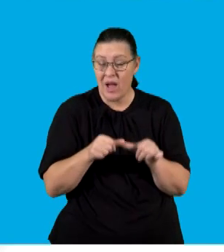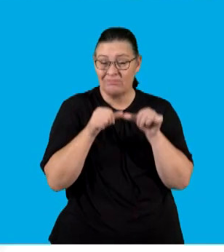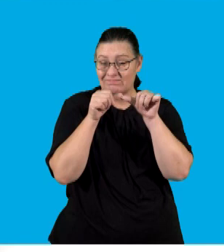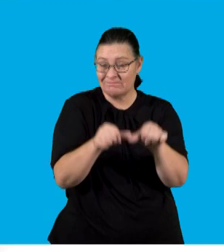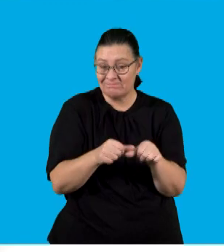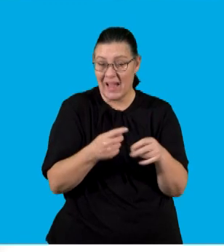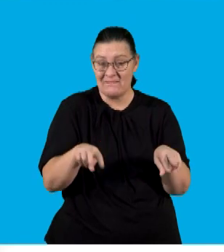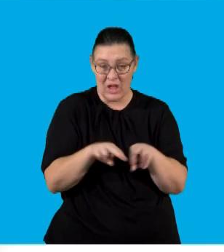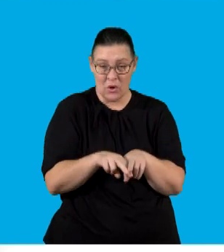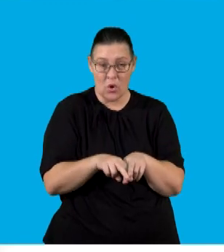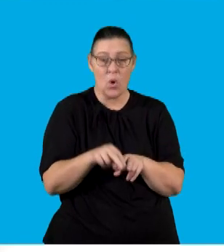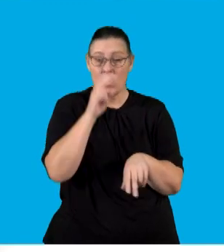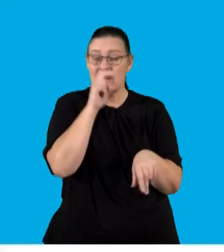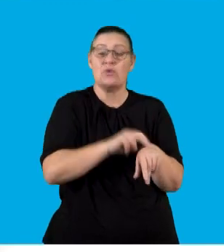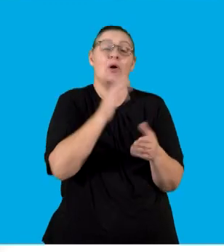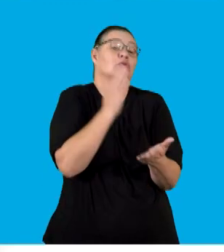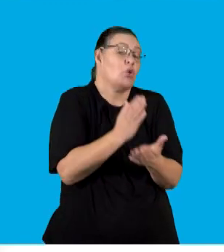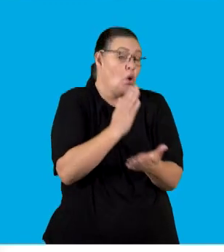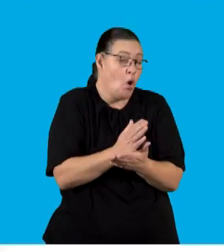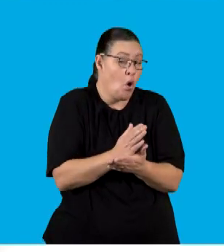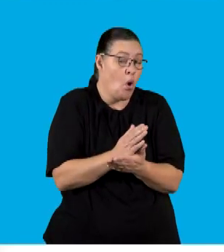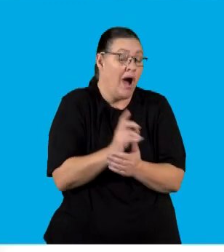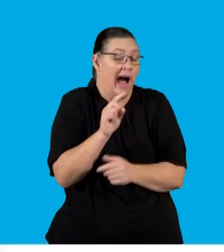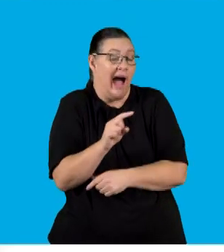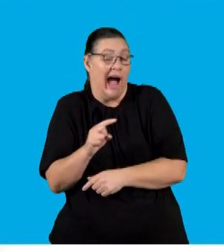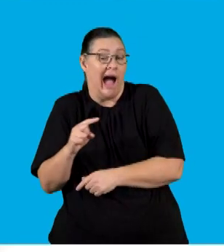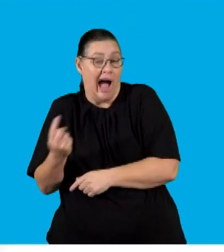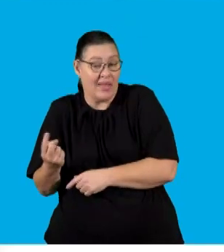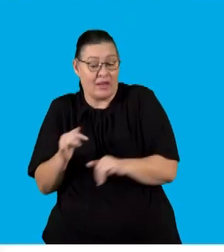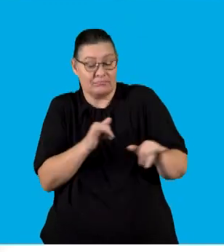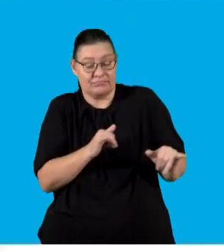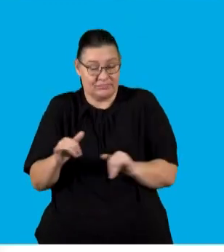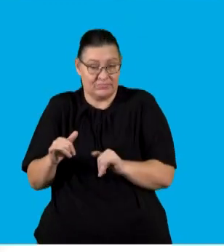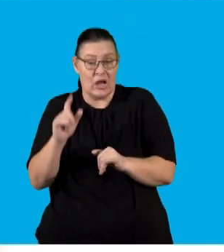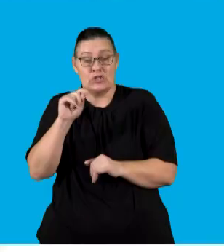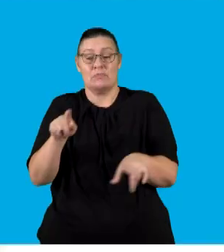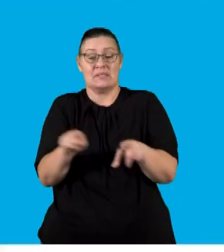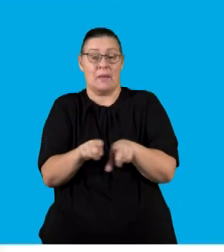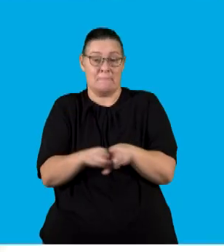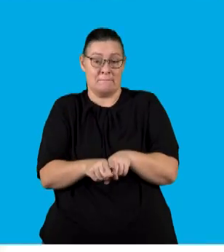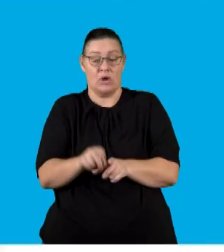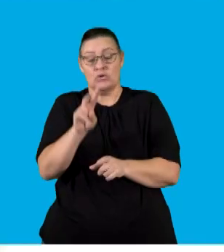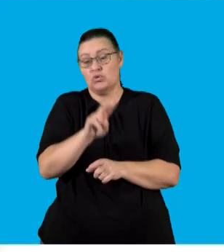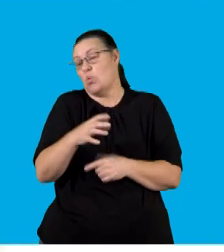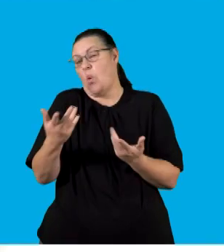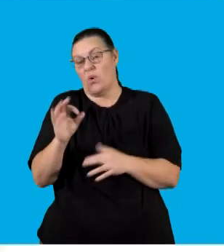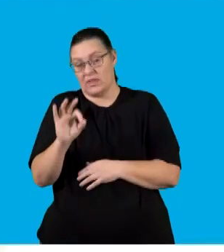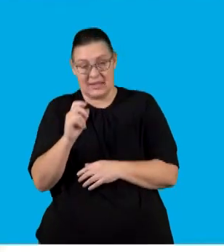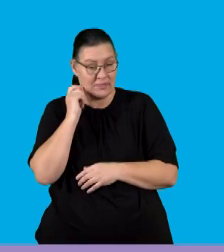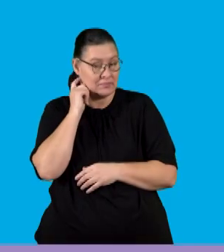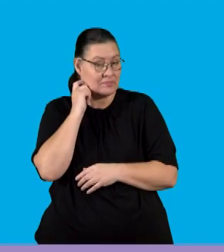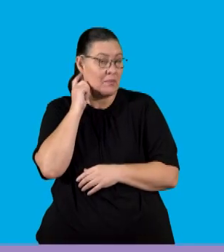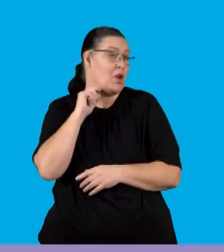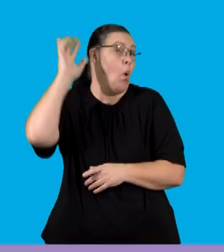the constant value that we are subtracting, we need to make sure that this works for all of the terms, or 2 or 3 of the